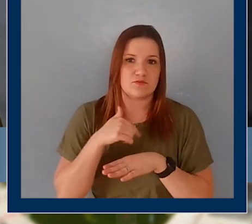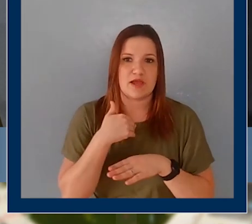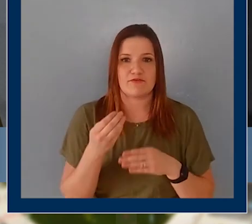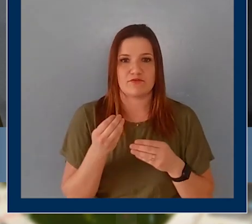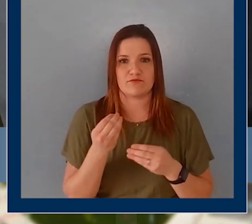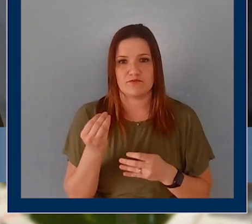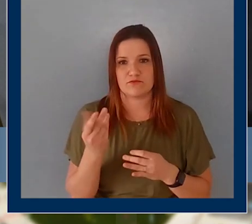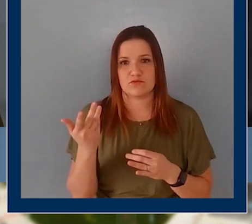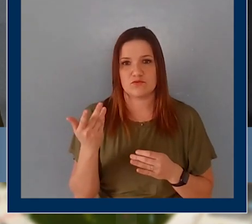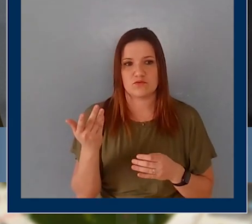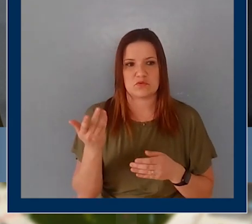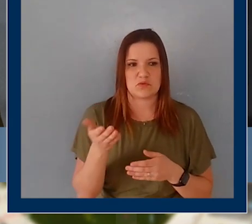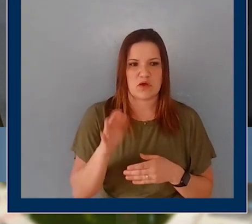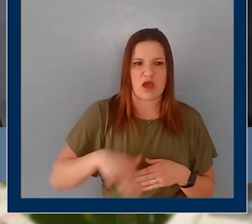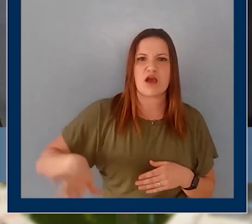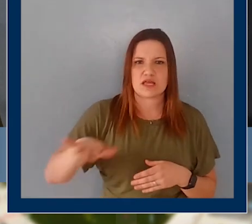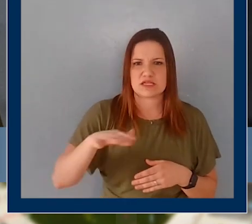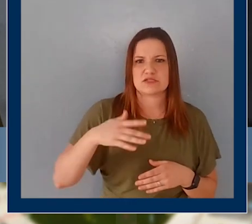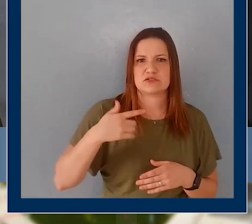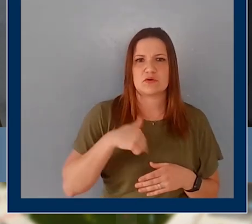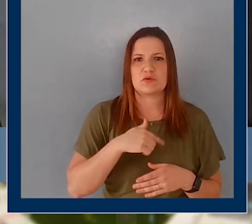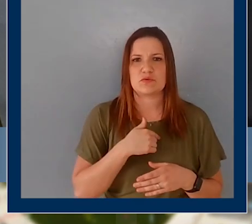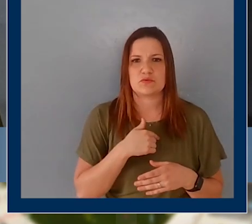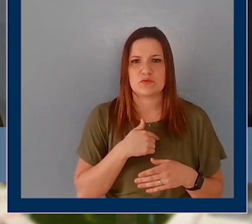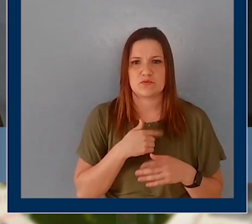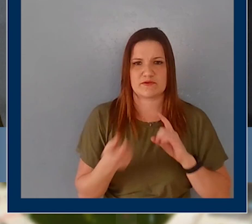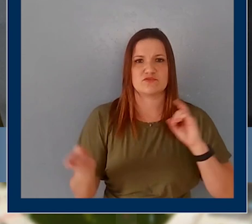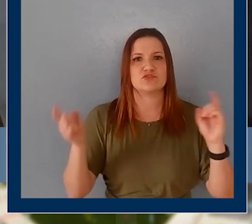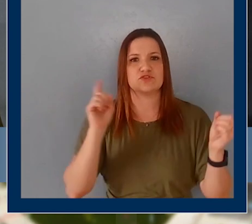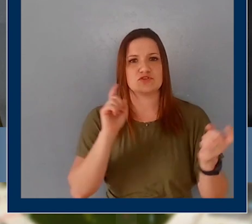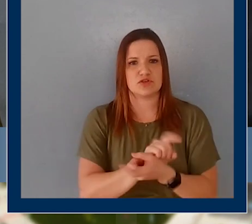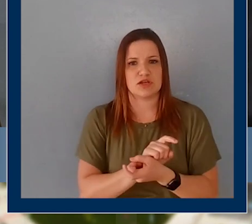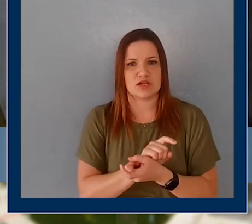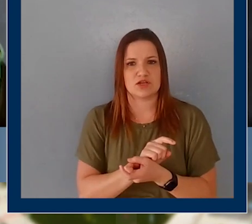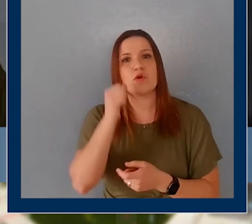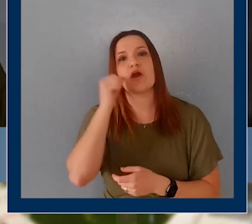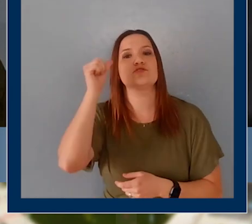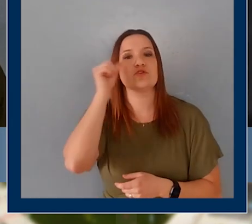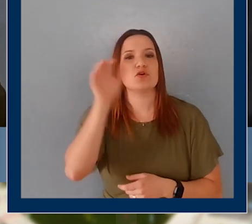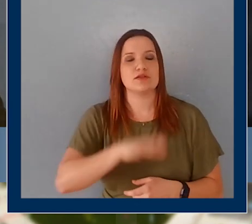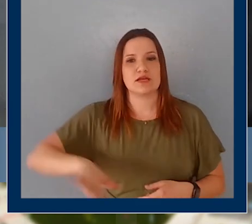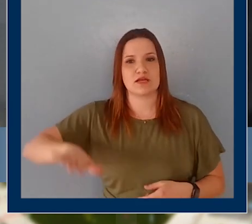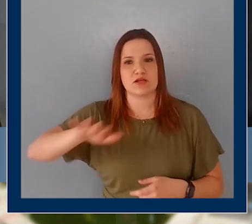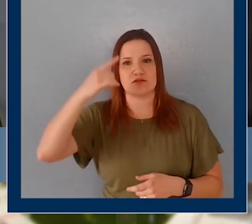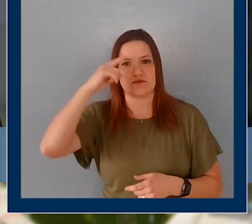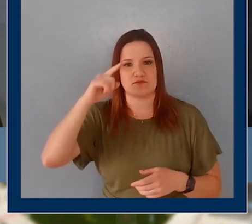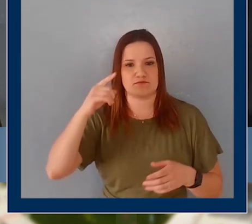unit, our 12-bed pediatric unit, which has now been turned into an adult unit. Across all of those medical